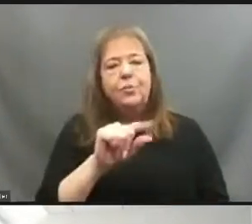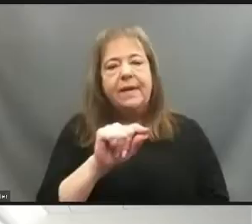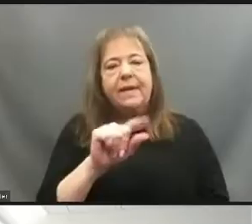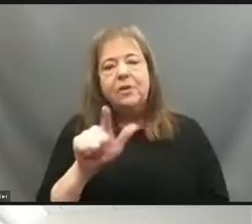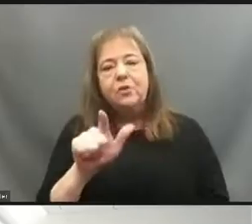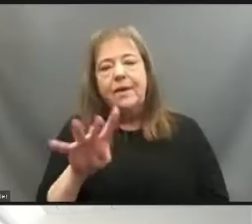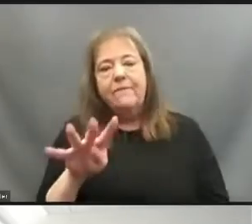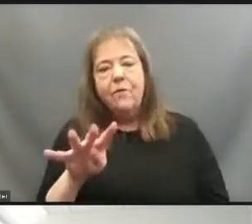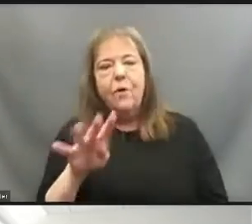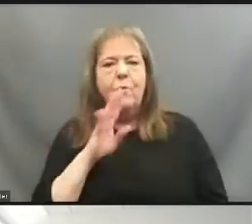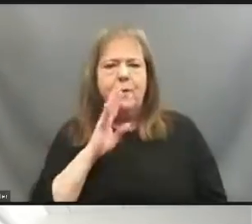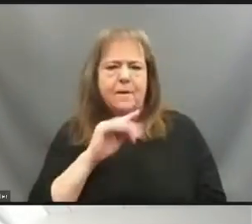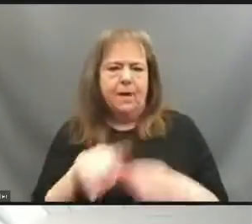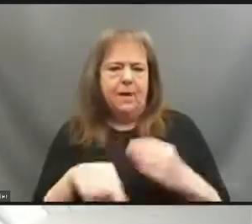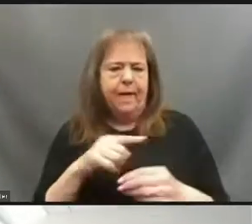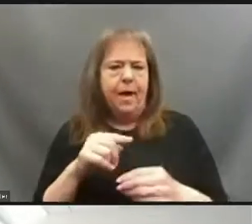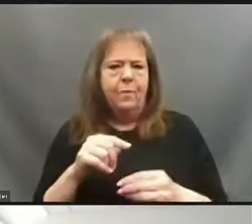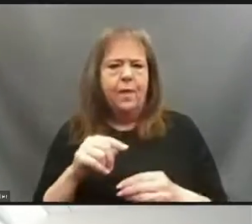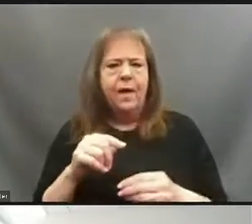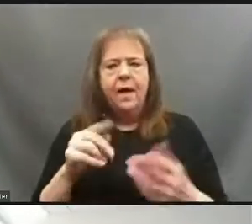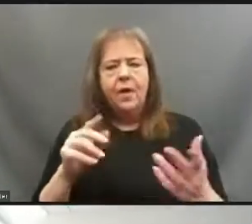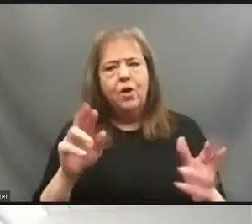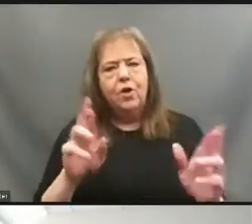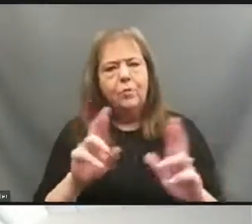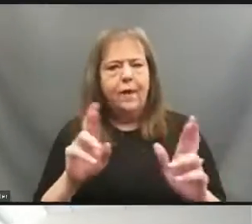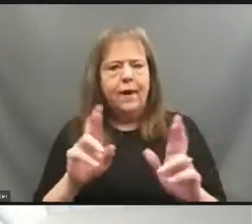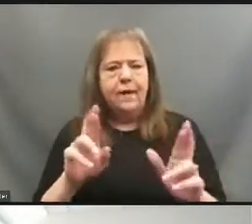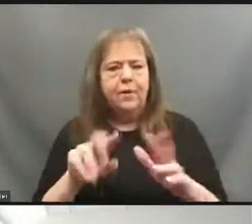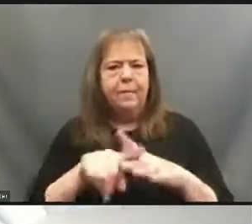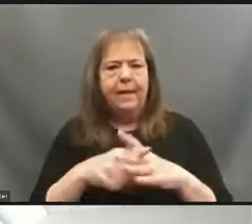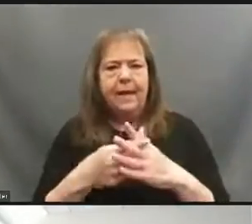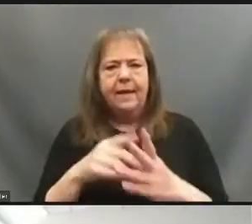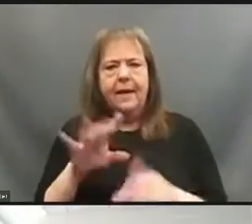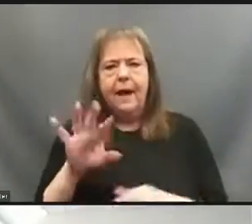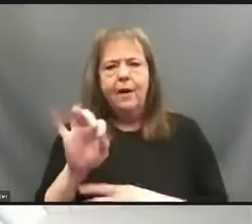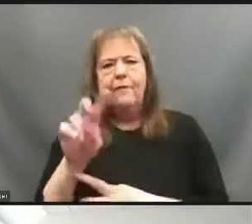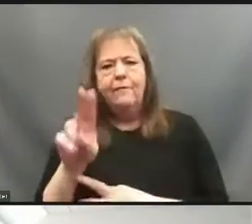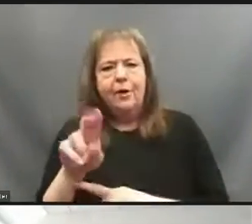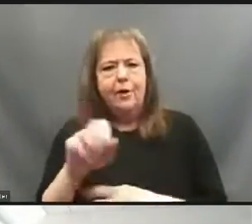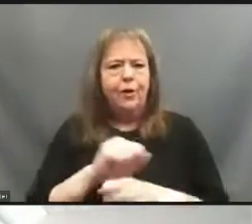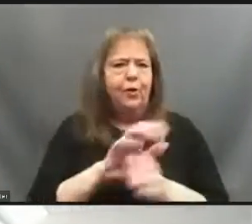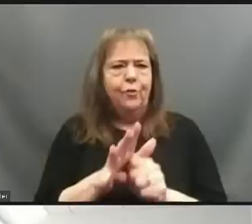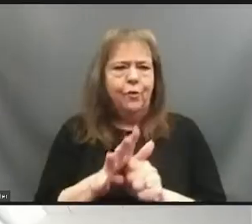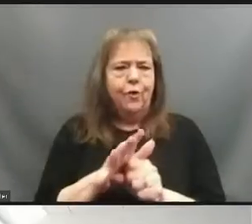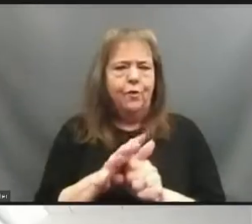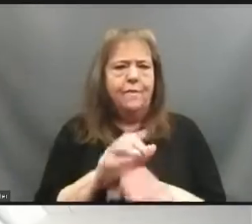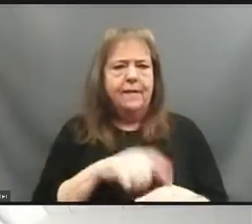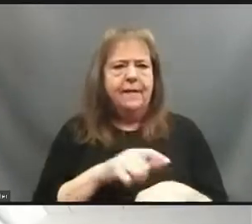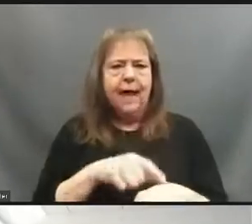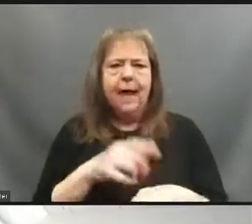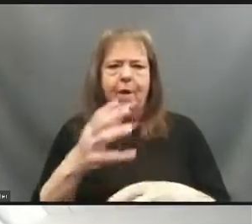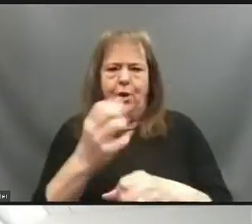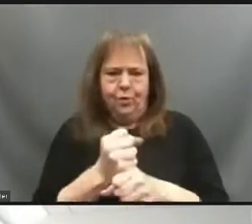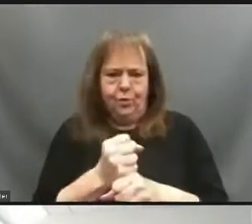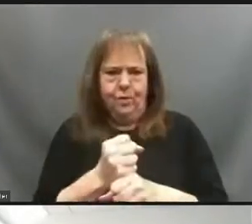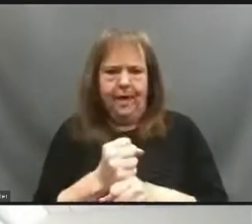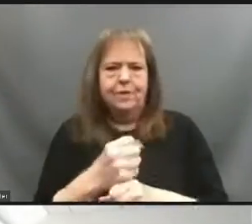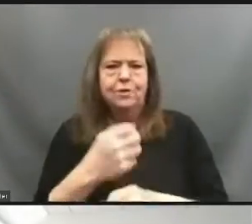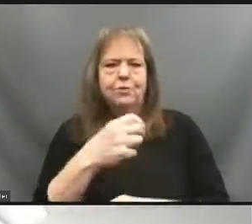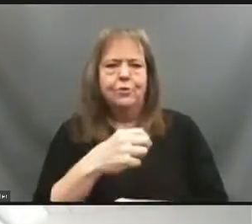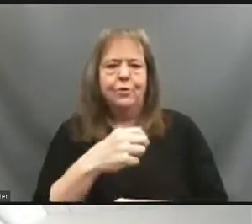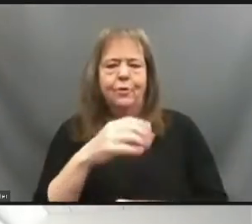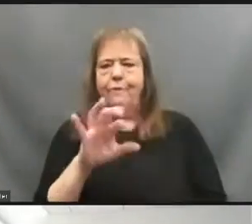talking about, hey, we're looking at going into our flu COVID season. Everybody needs to get their flu shot and their COVID booster,